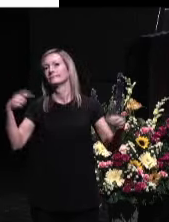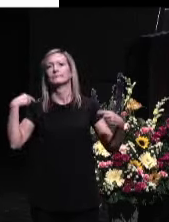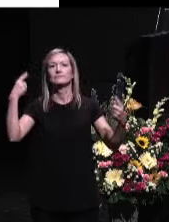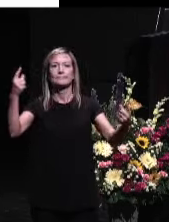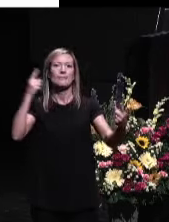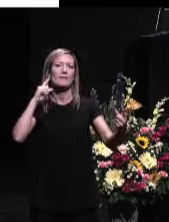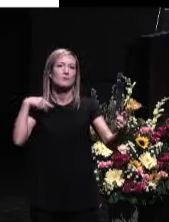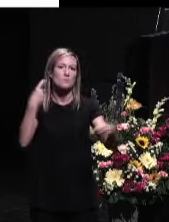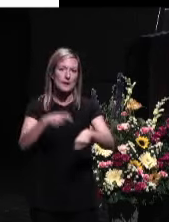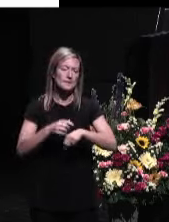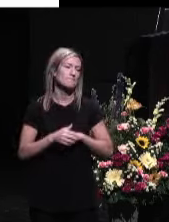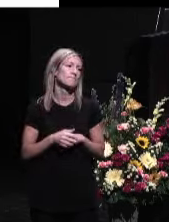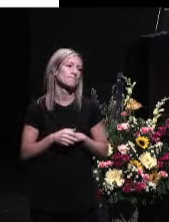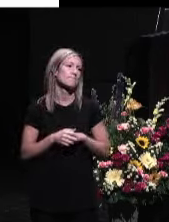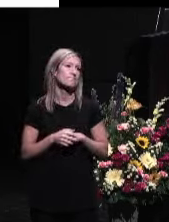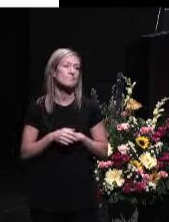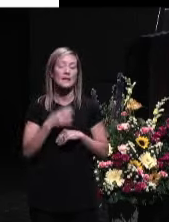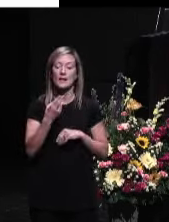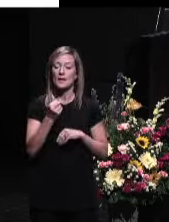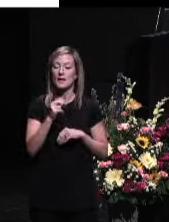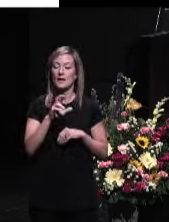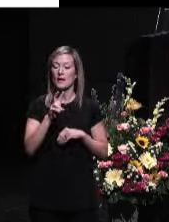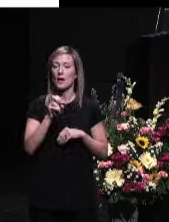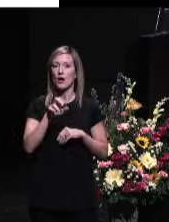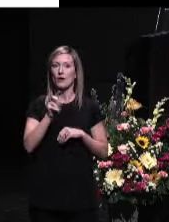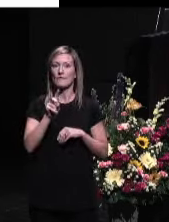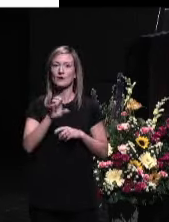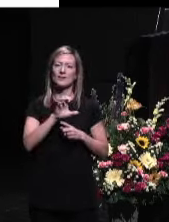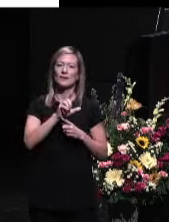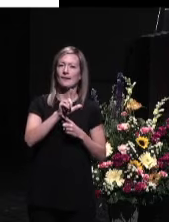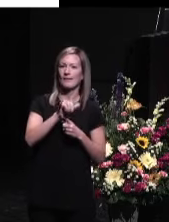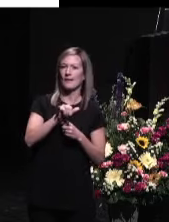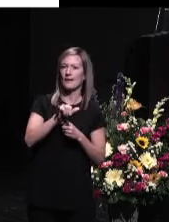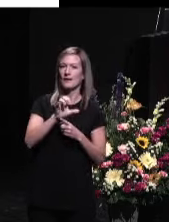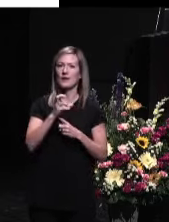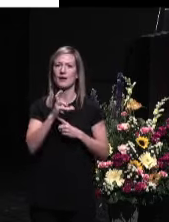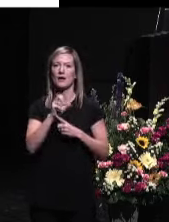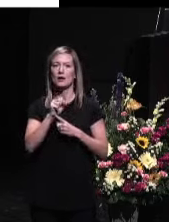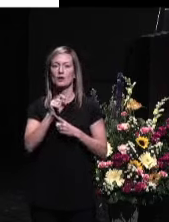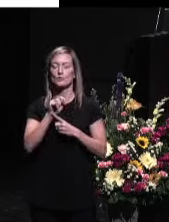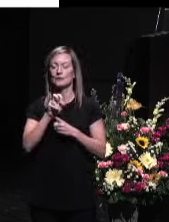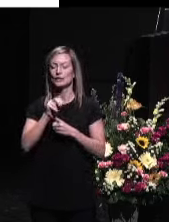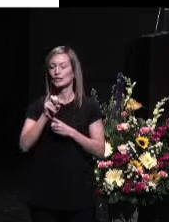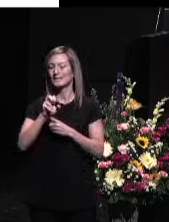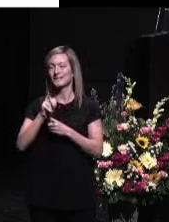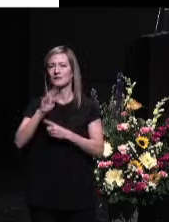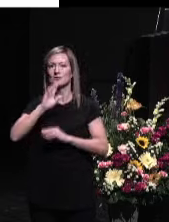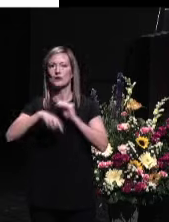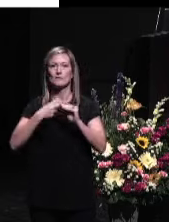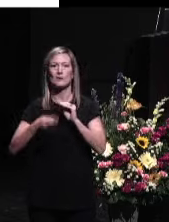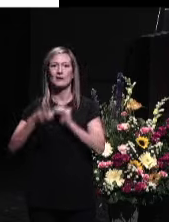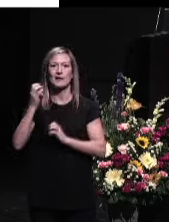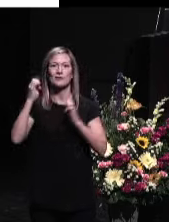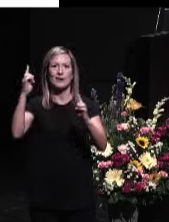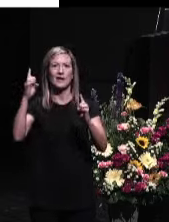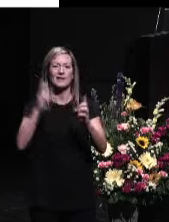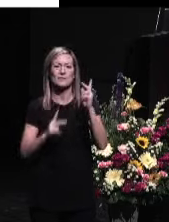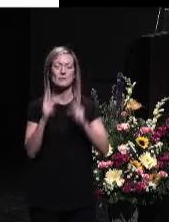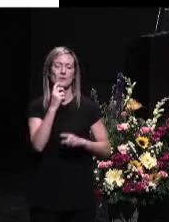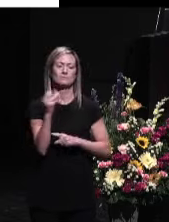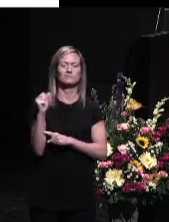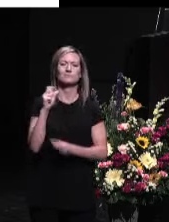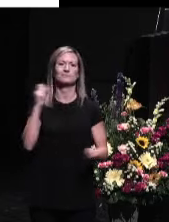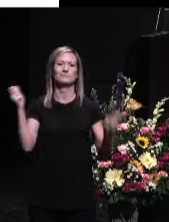Clay Christensen at Harvard talked over a decade ago about higher ed, because of the resistance to change and inability to adapt